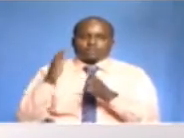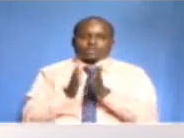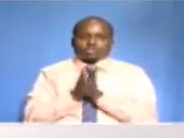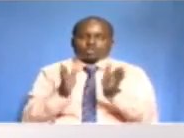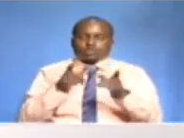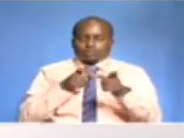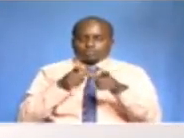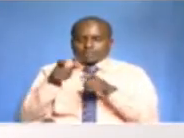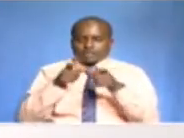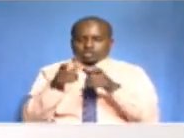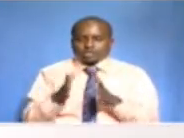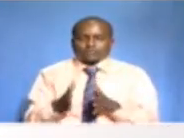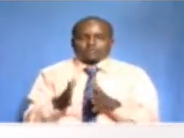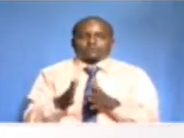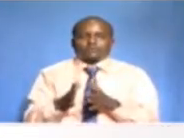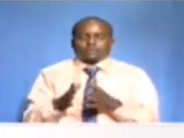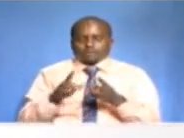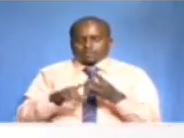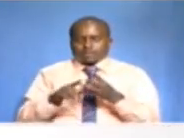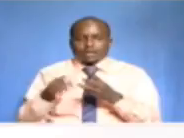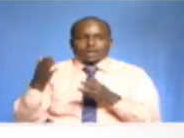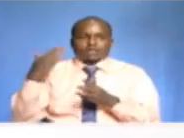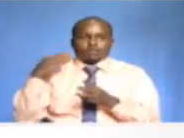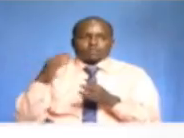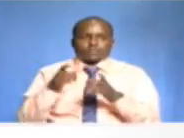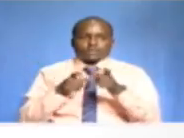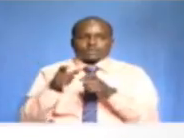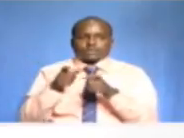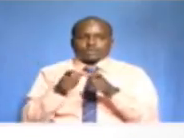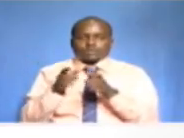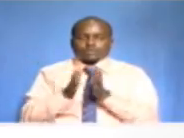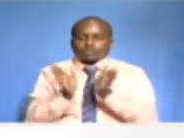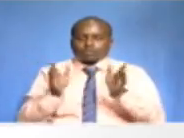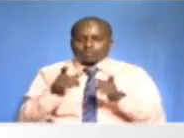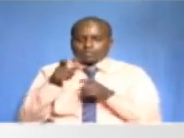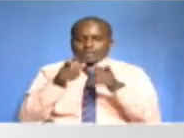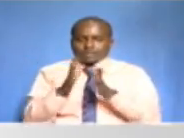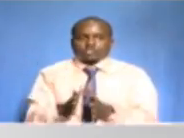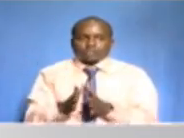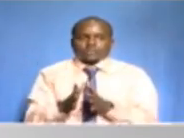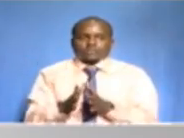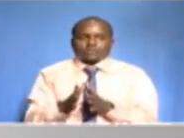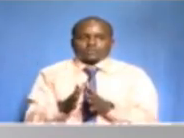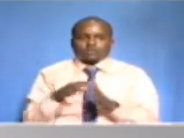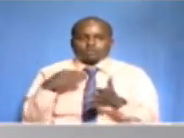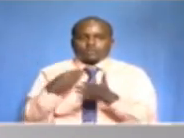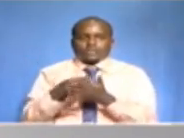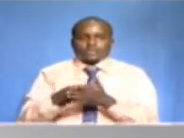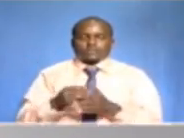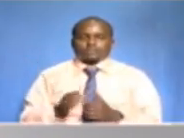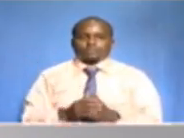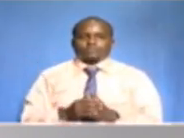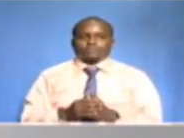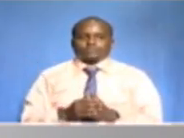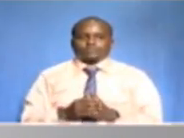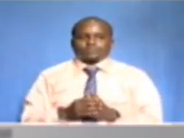James Mwaura Mwenja, and former General Manager Finance Makarios Omondi Agumba.